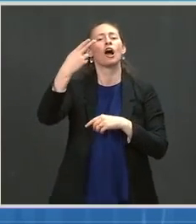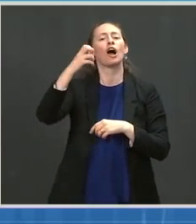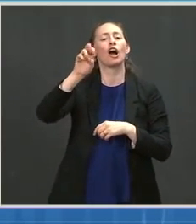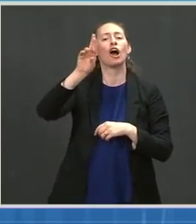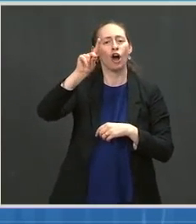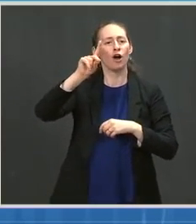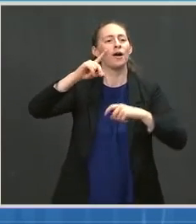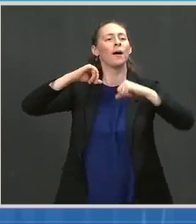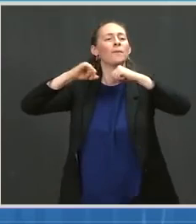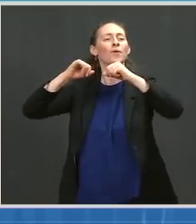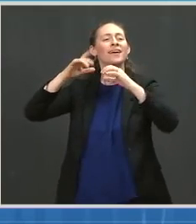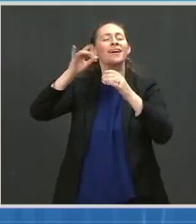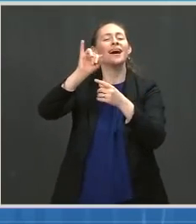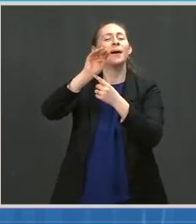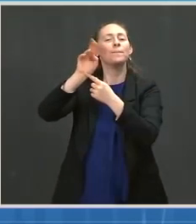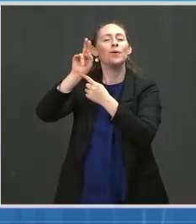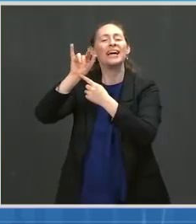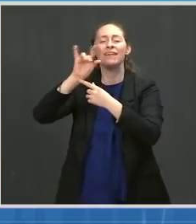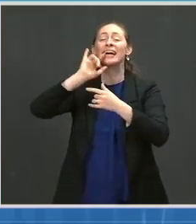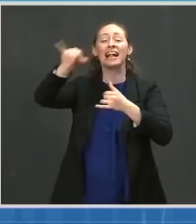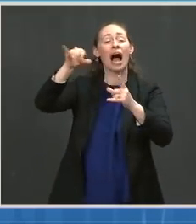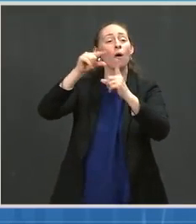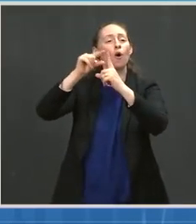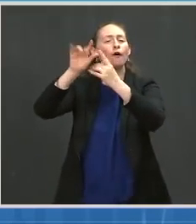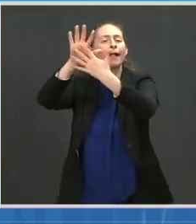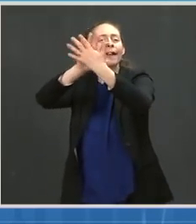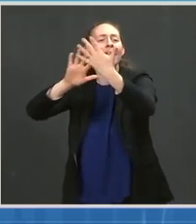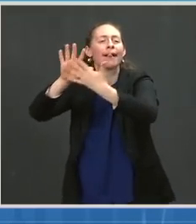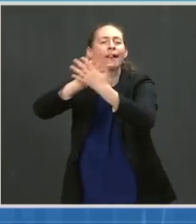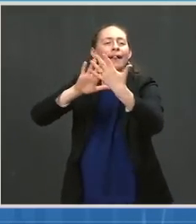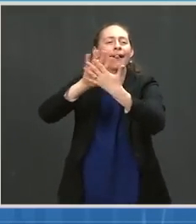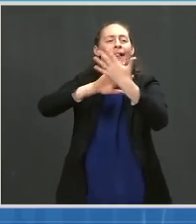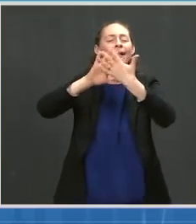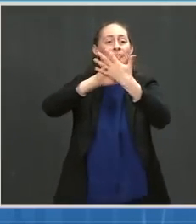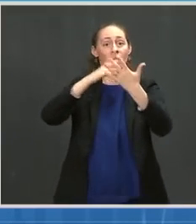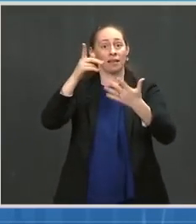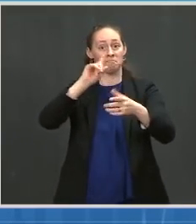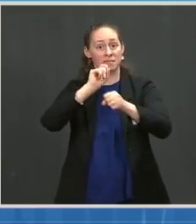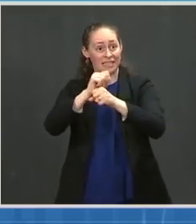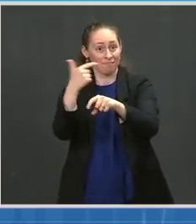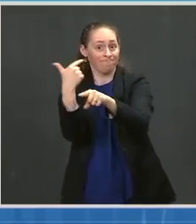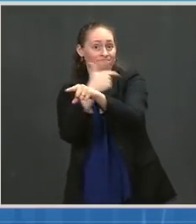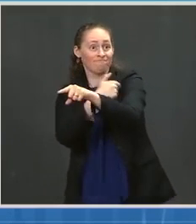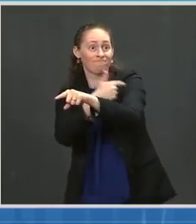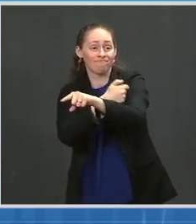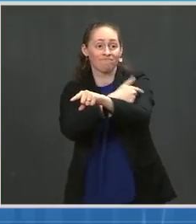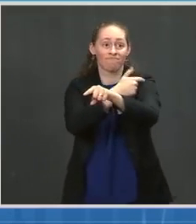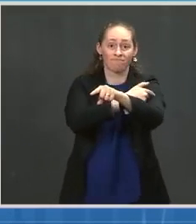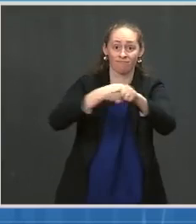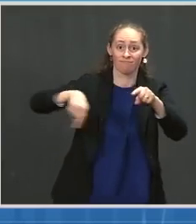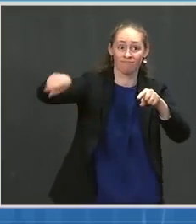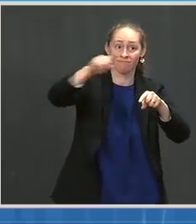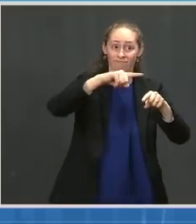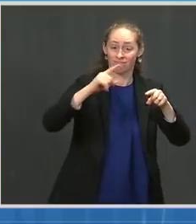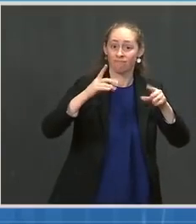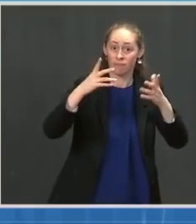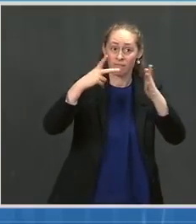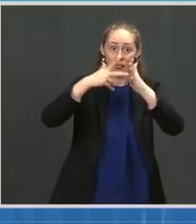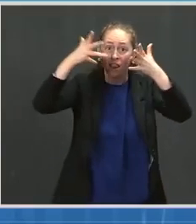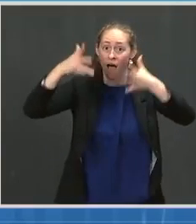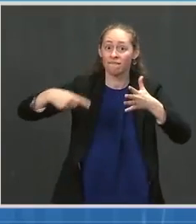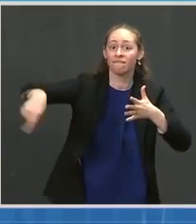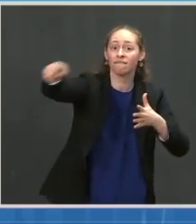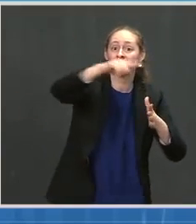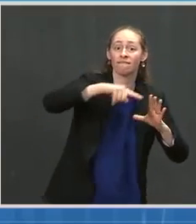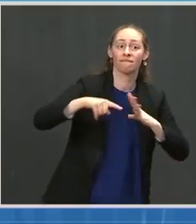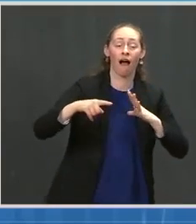we don't know what that percentage of protection is, which will be a combination of people who are protected by